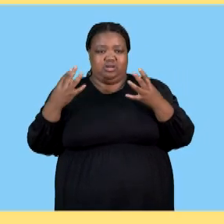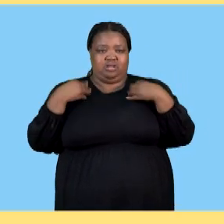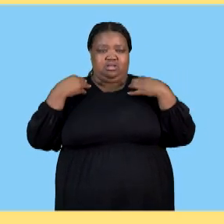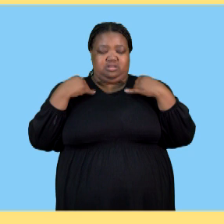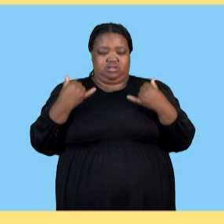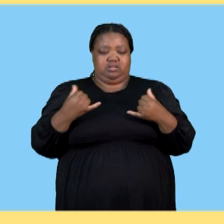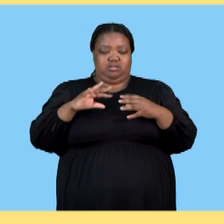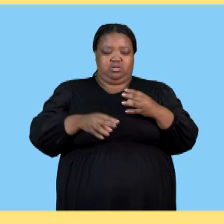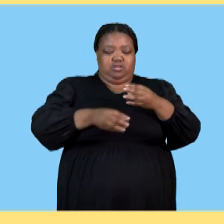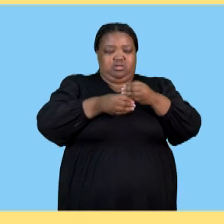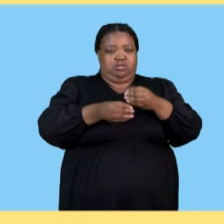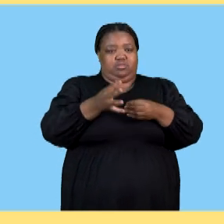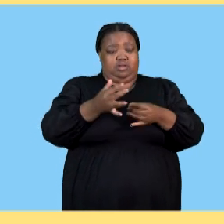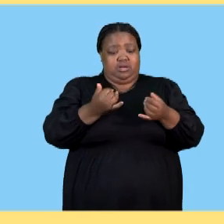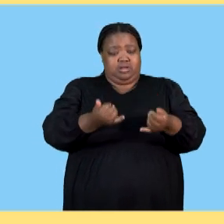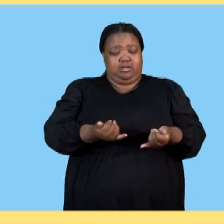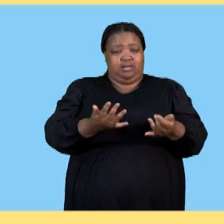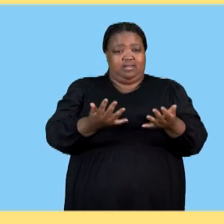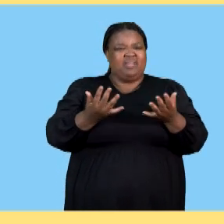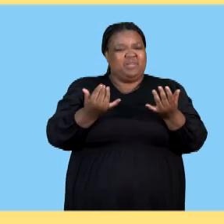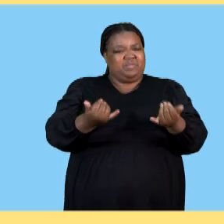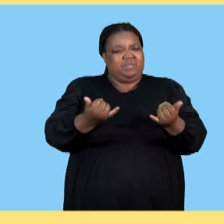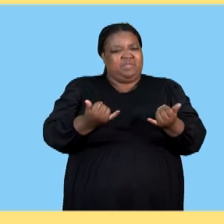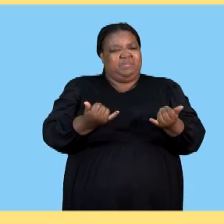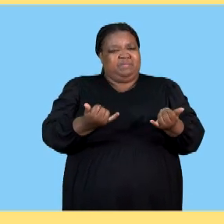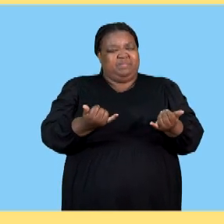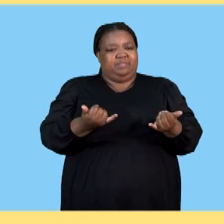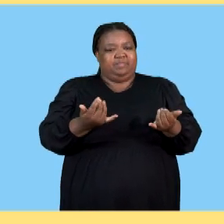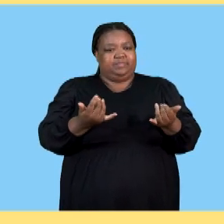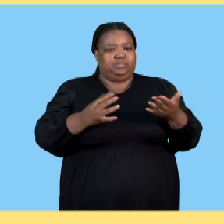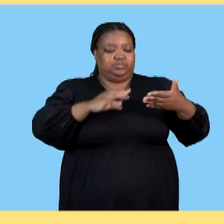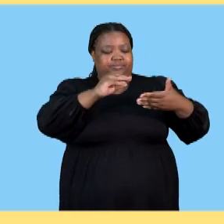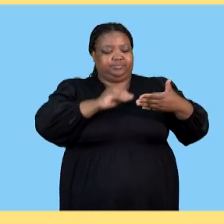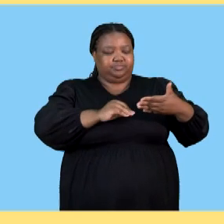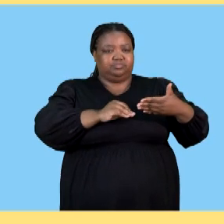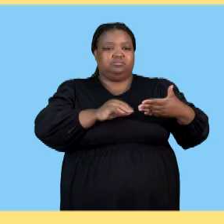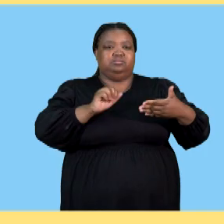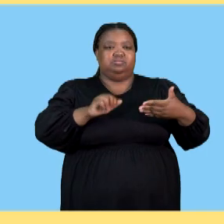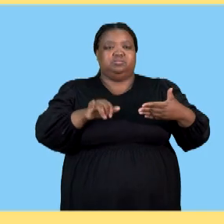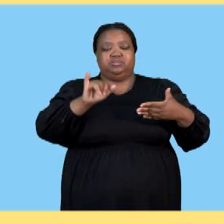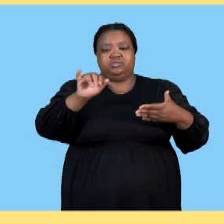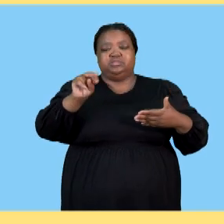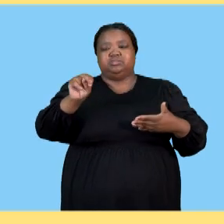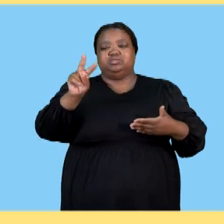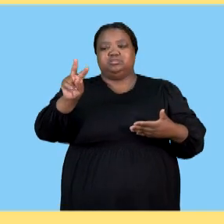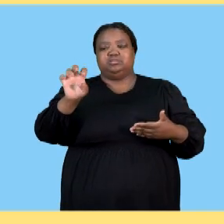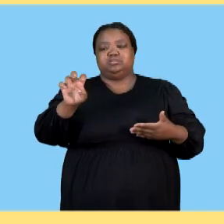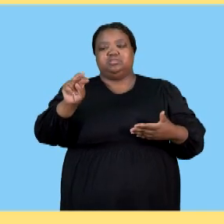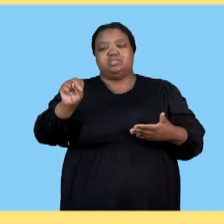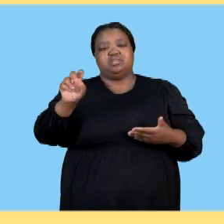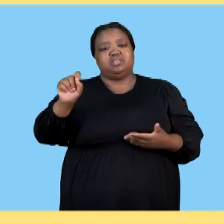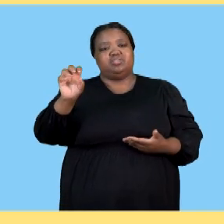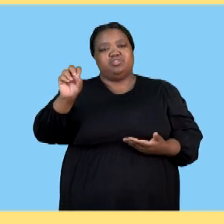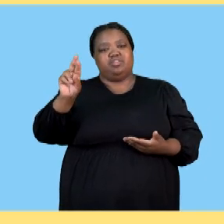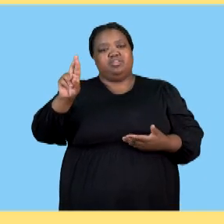have, now I'm on my current, because remember, these are your non-current. I'll bring my inventory,